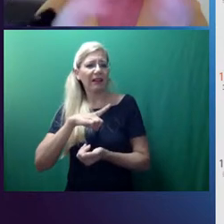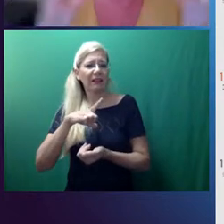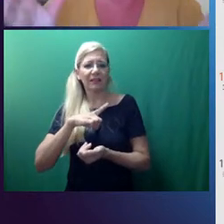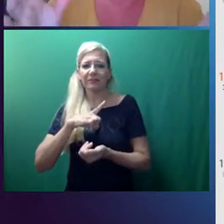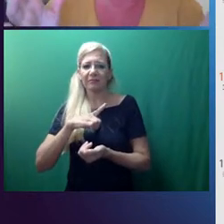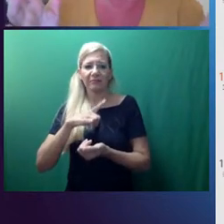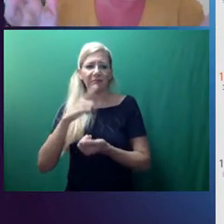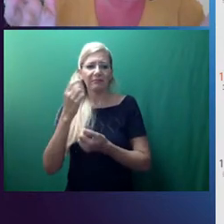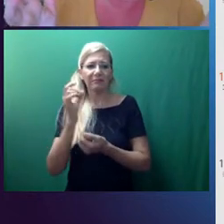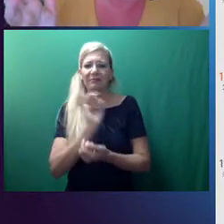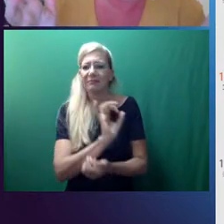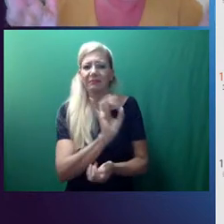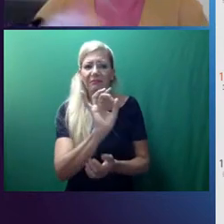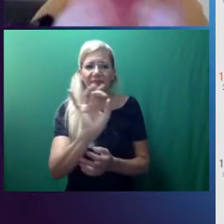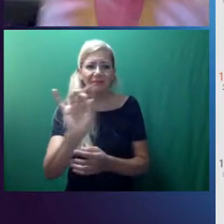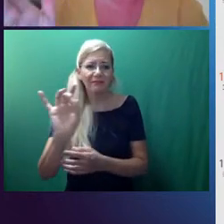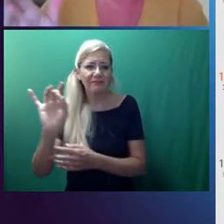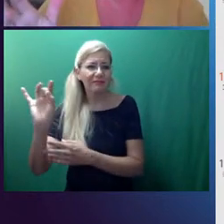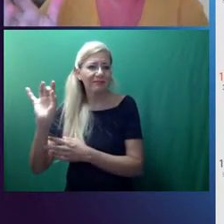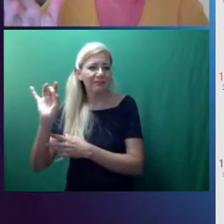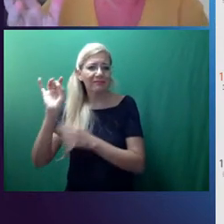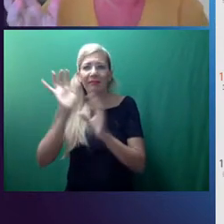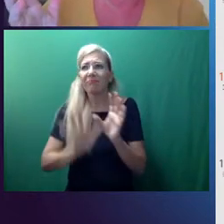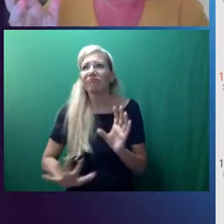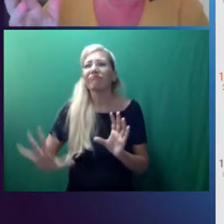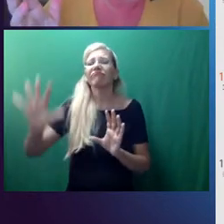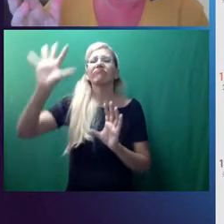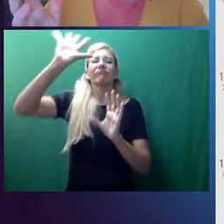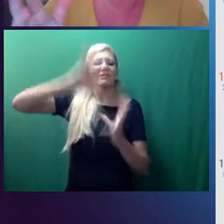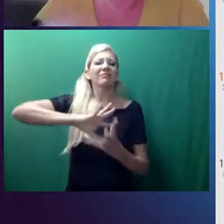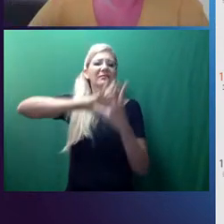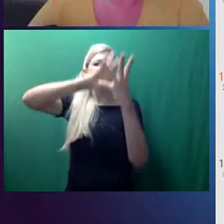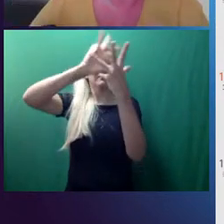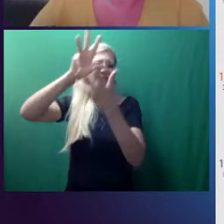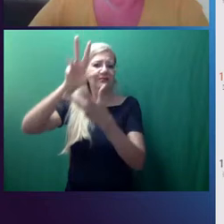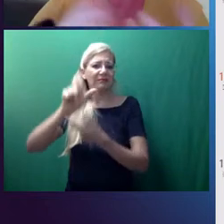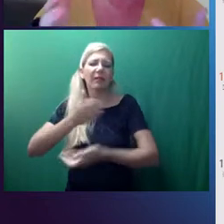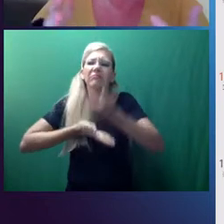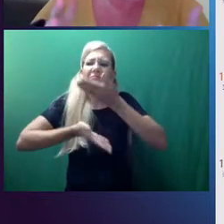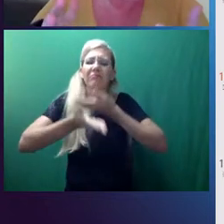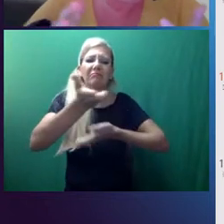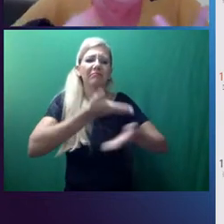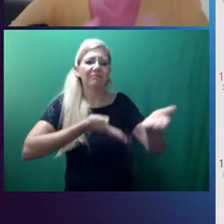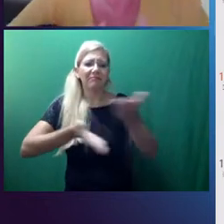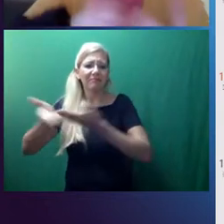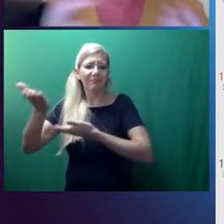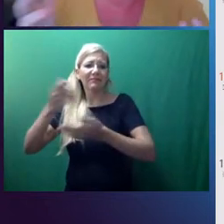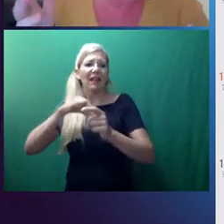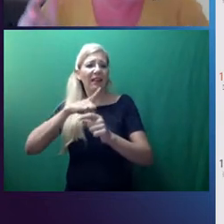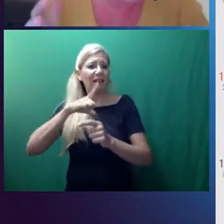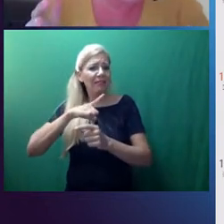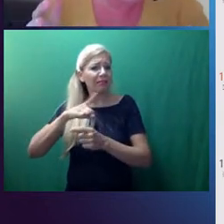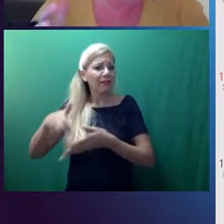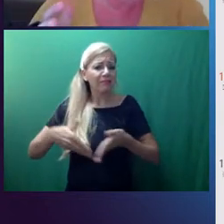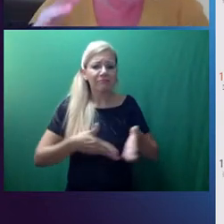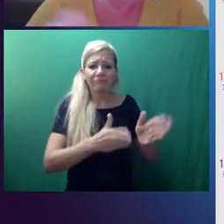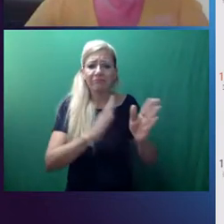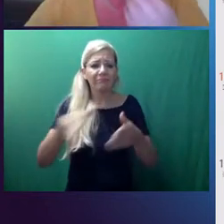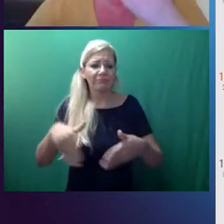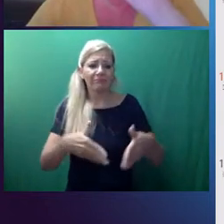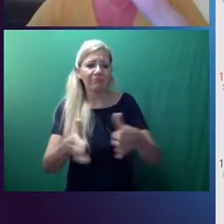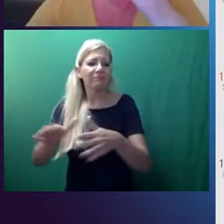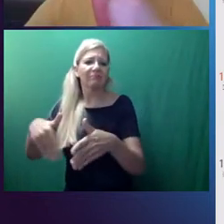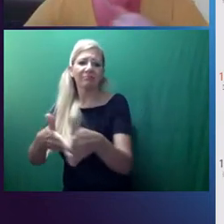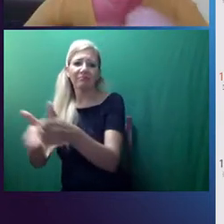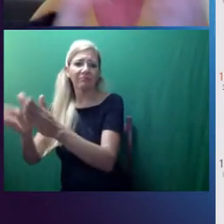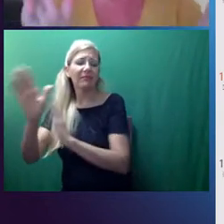individuals from all over the world that we may interact with that have different variety, that speak different varieties of